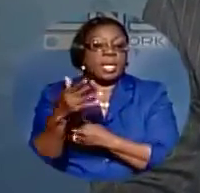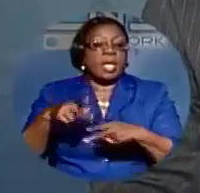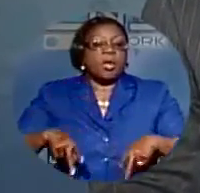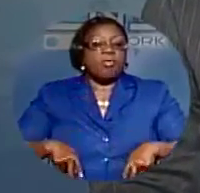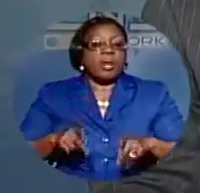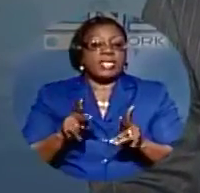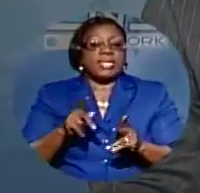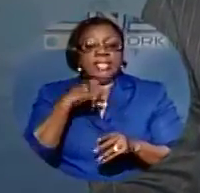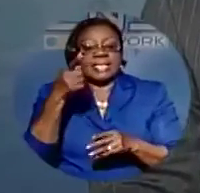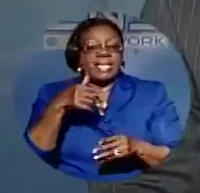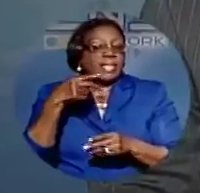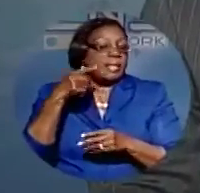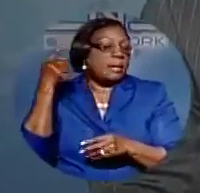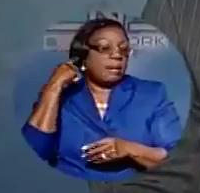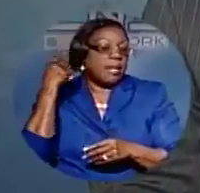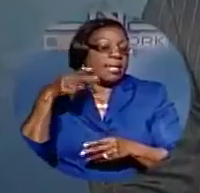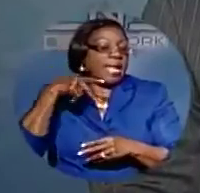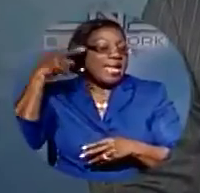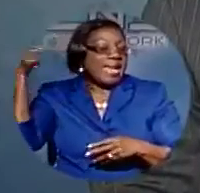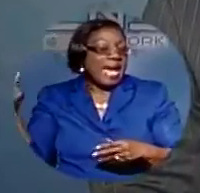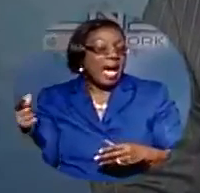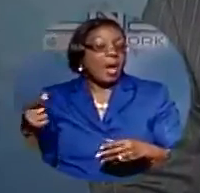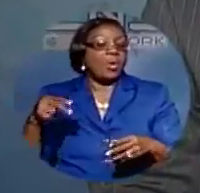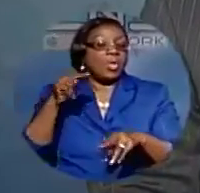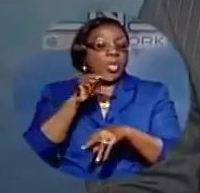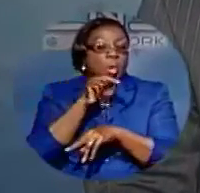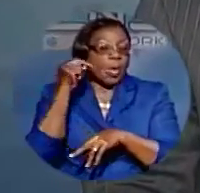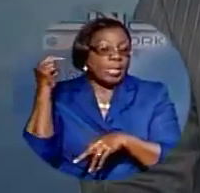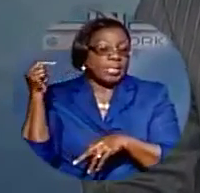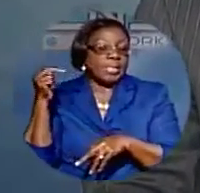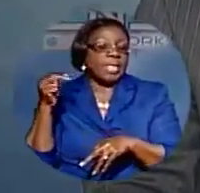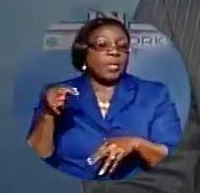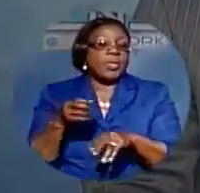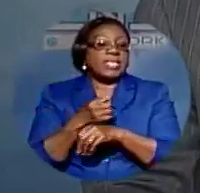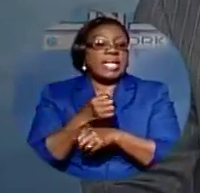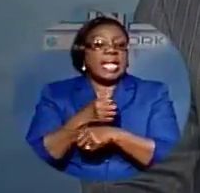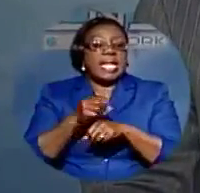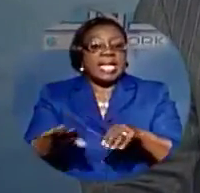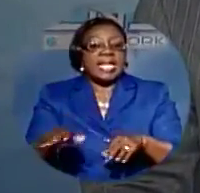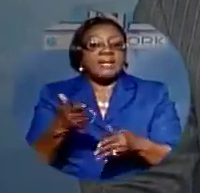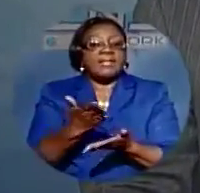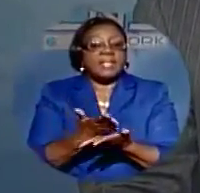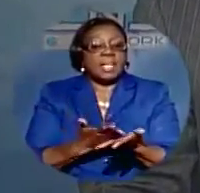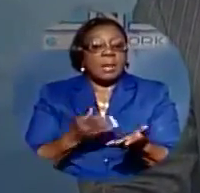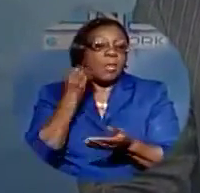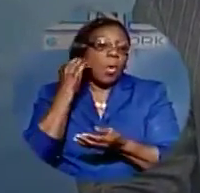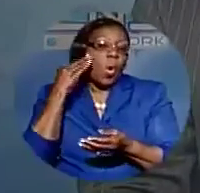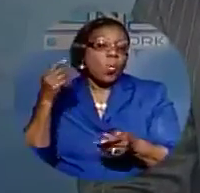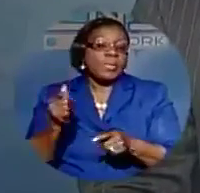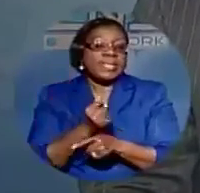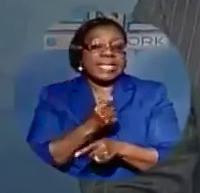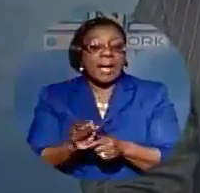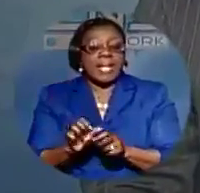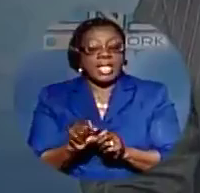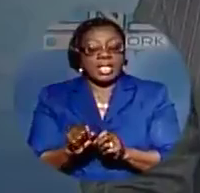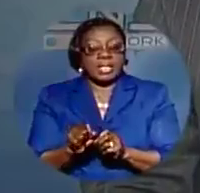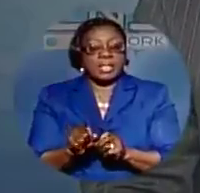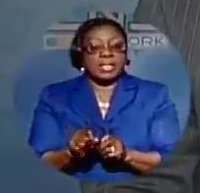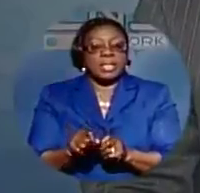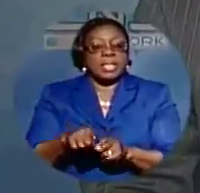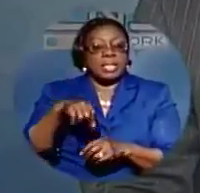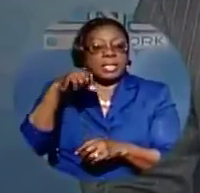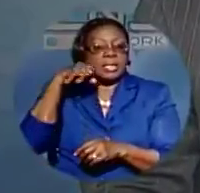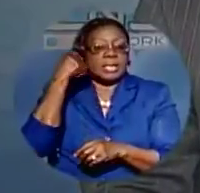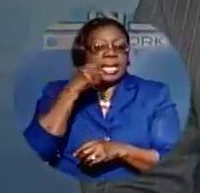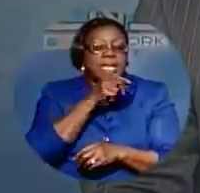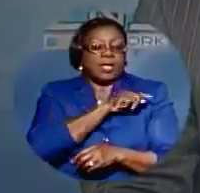and swirling winds, which left scores of homes damaged. Fortunately, we're told that no one was hurt. Our Cyan Thompson was first on the scene